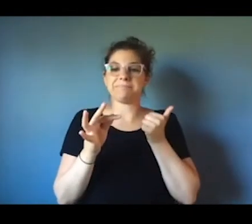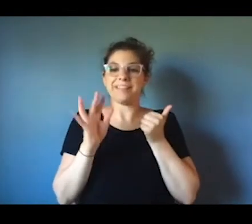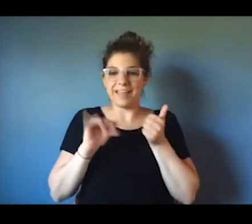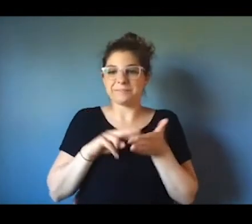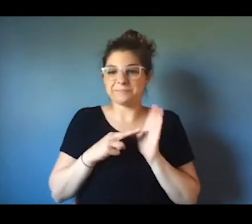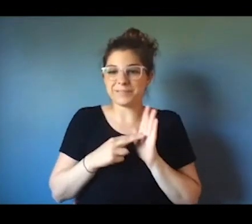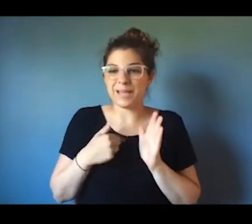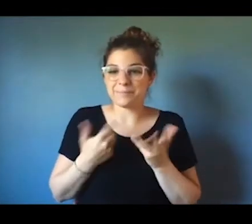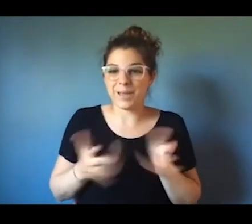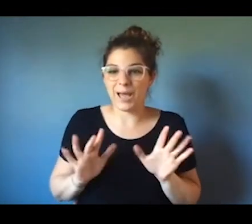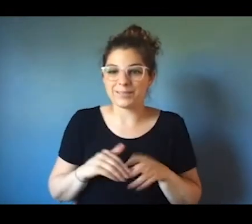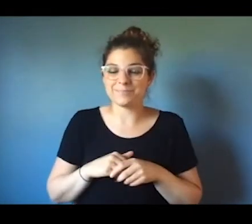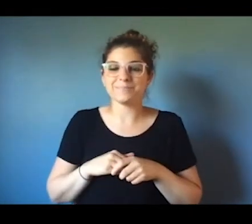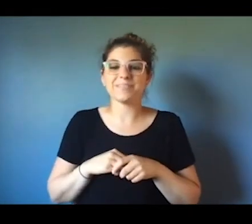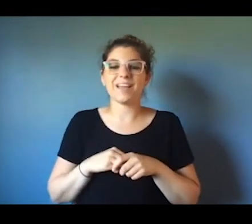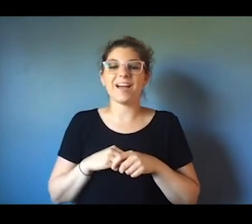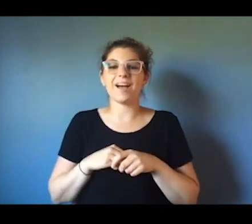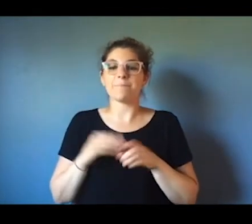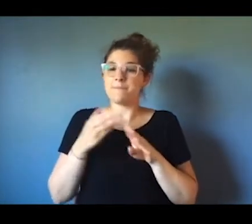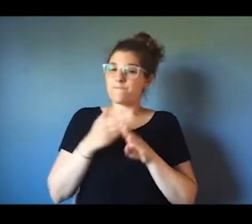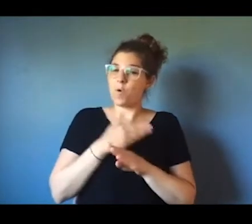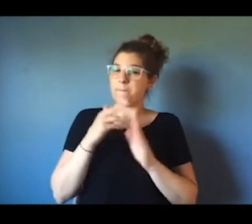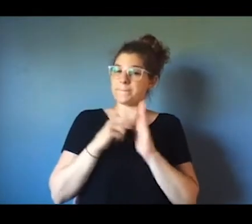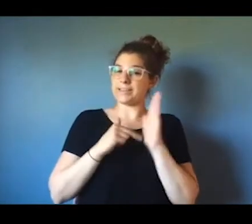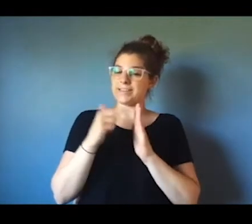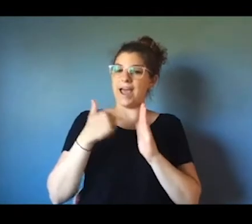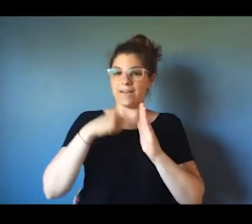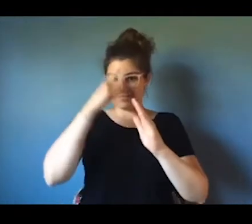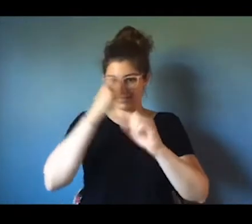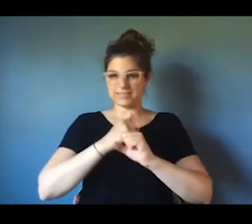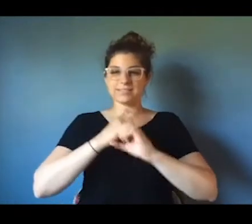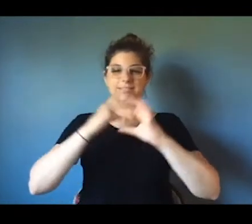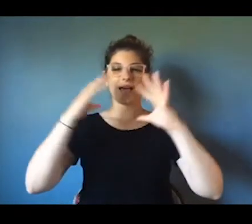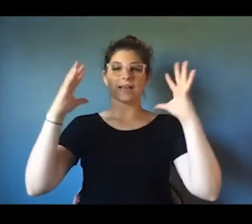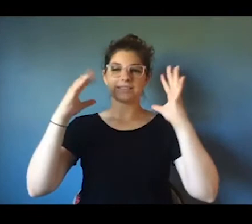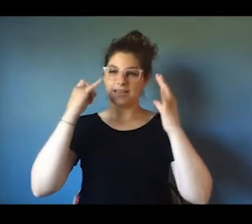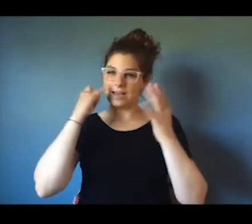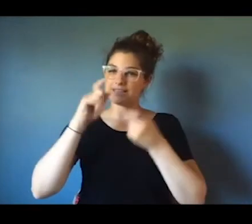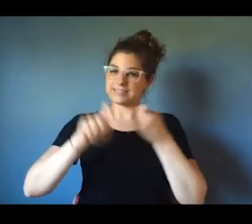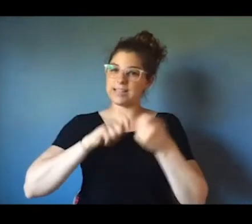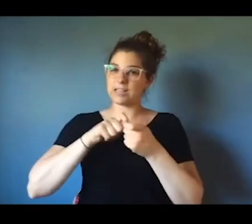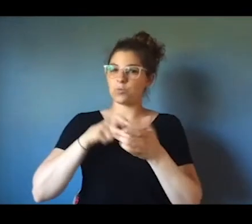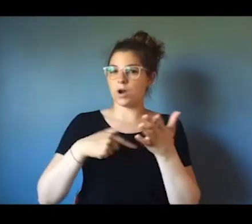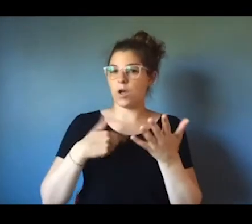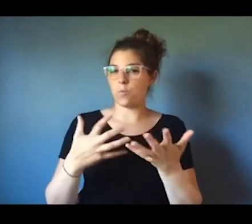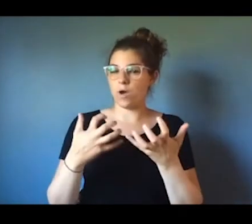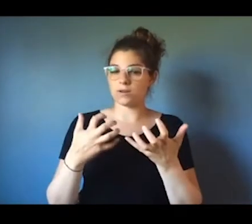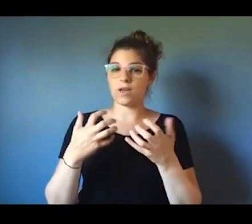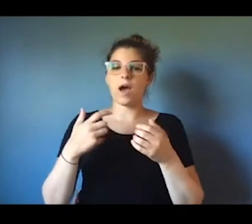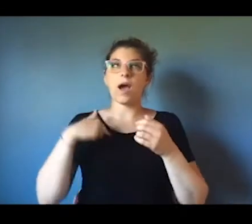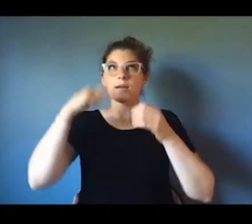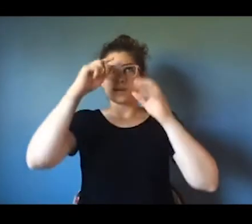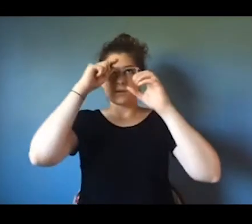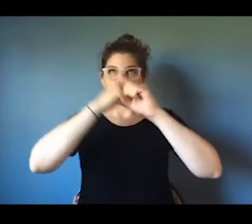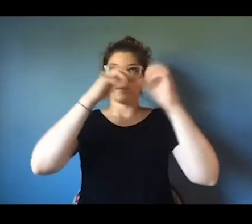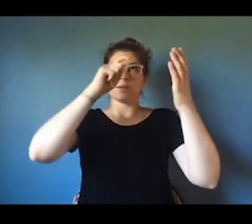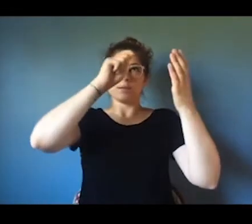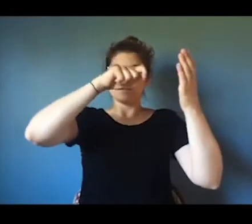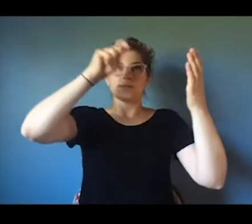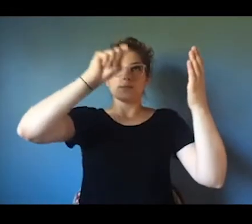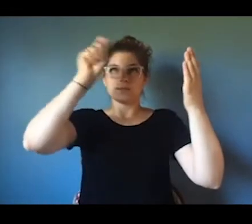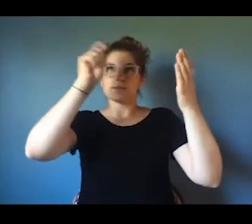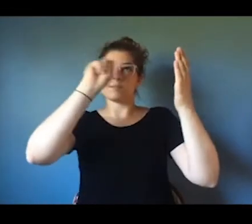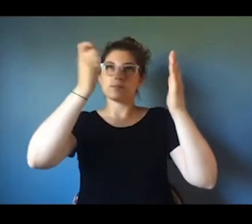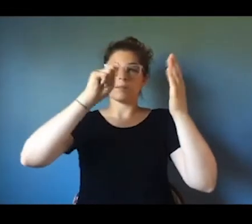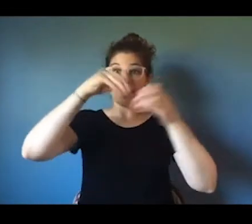piece. But before I start painting, I have an idea in mind of exactly what I want to do. I actually work the painting